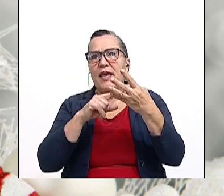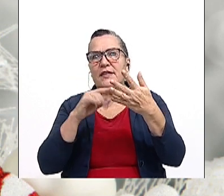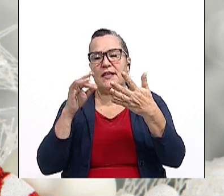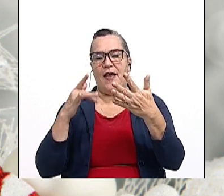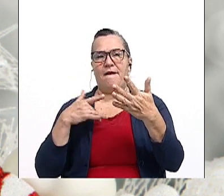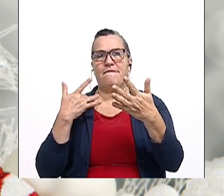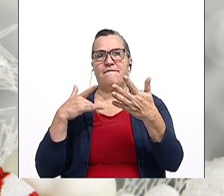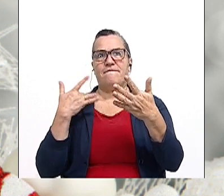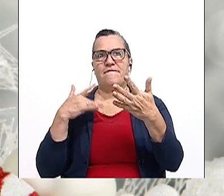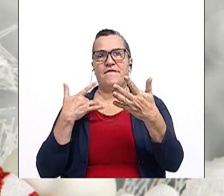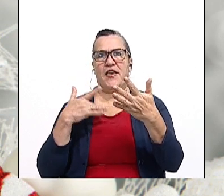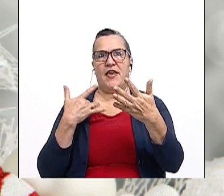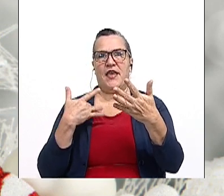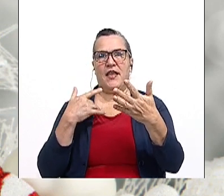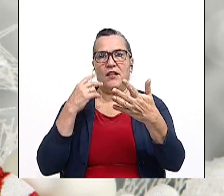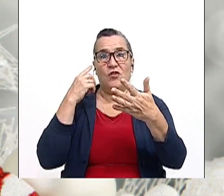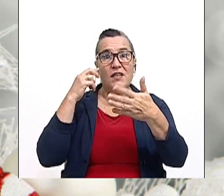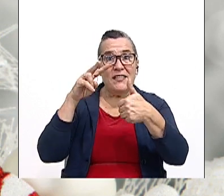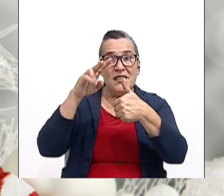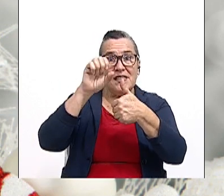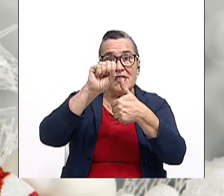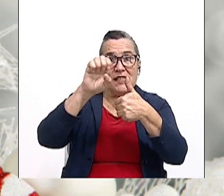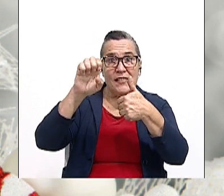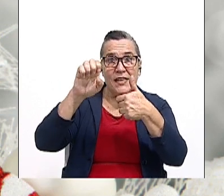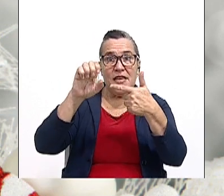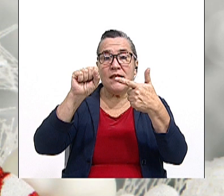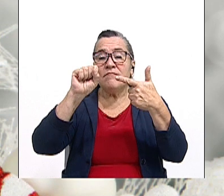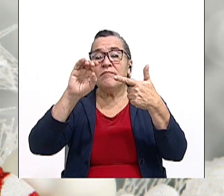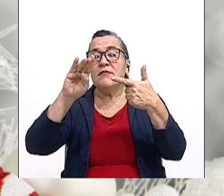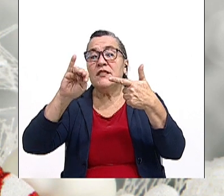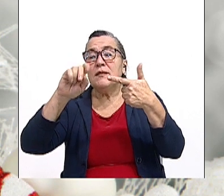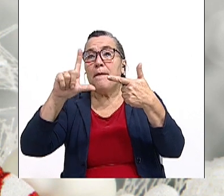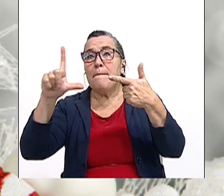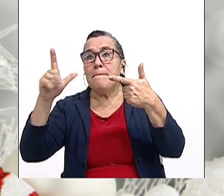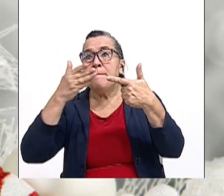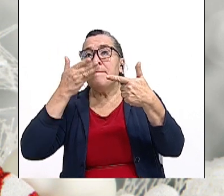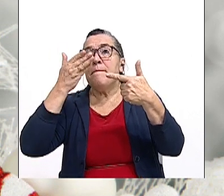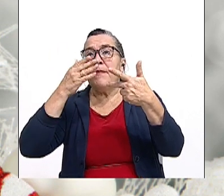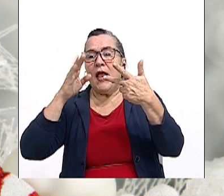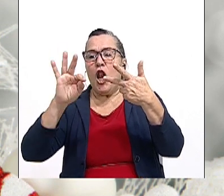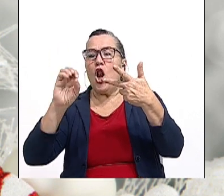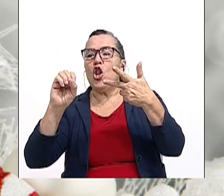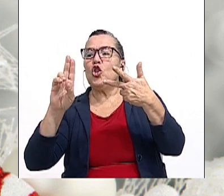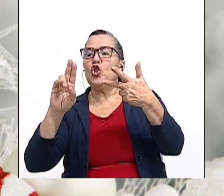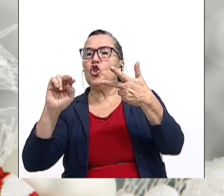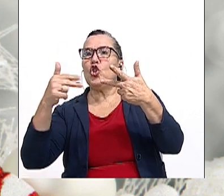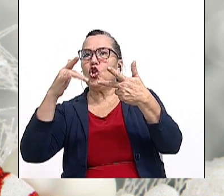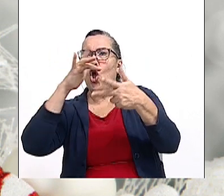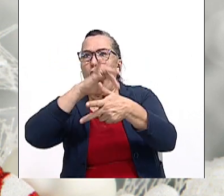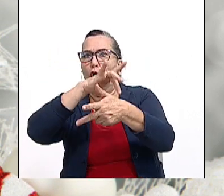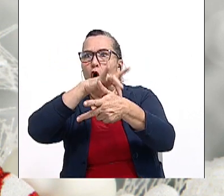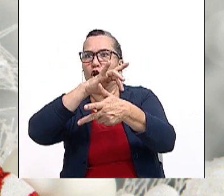taste, and we feel. Okay? Don't forget that because